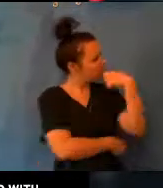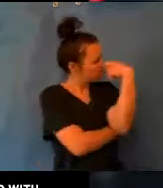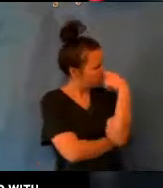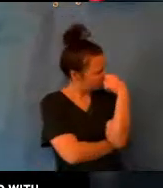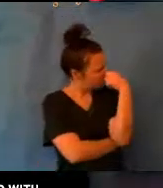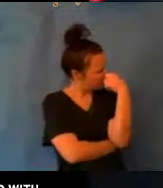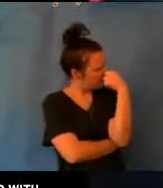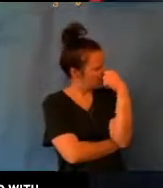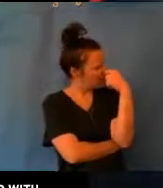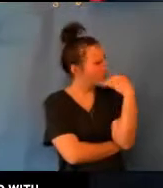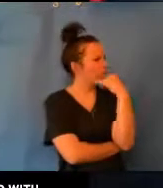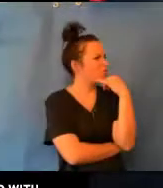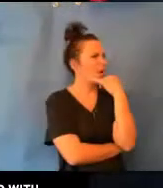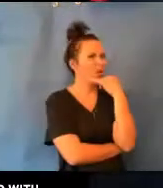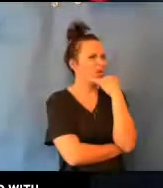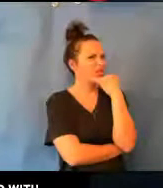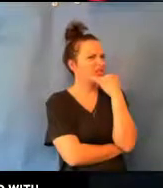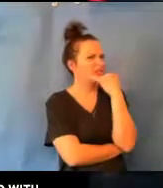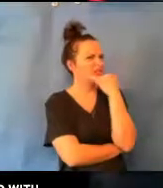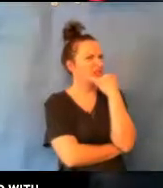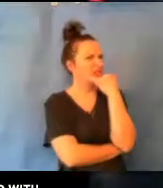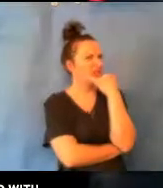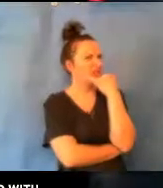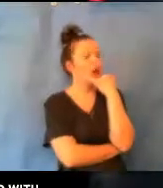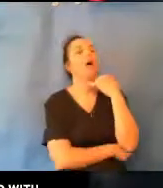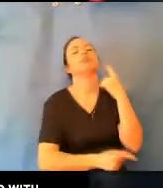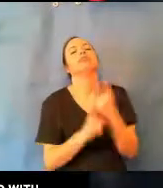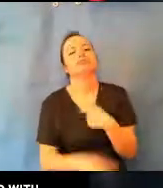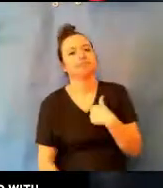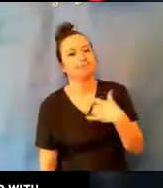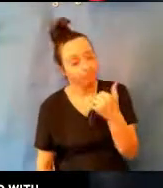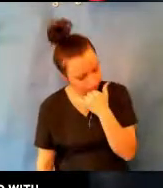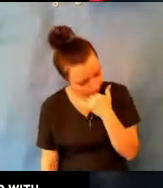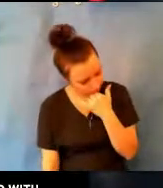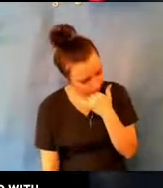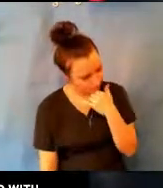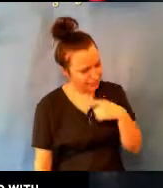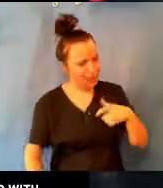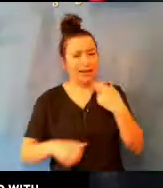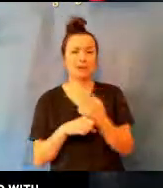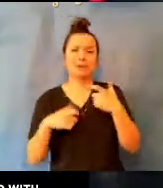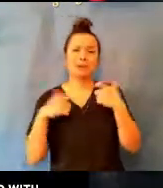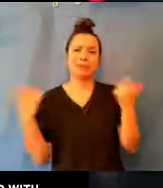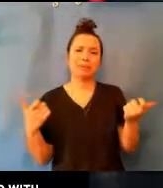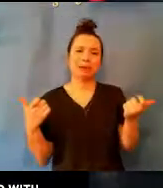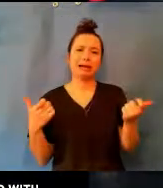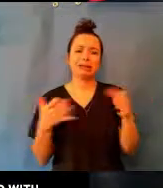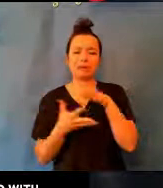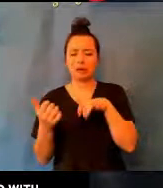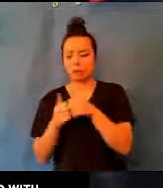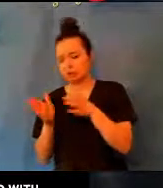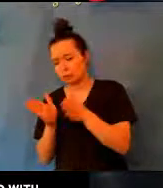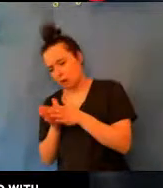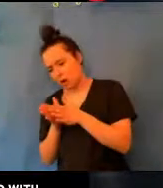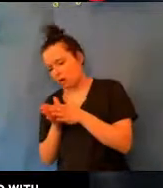I think I did something wrong. I did. I used a big paper clip, and I'm measuring with small paper clips.